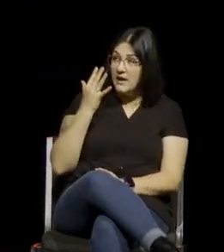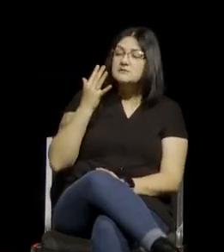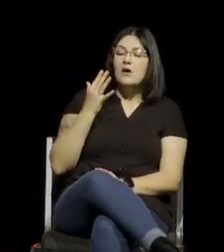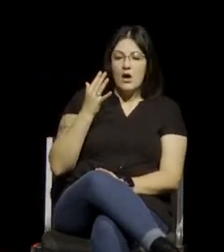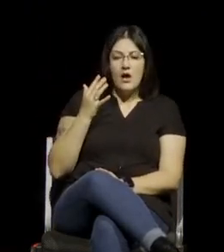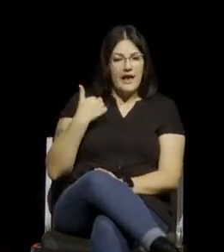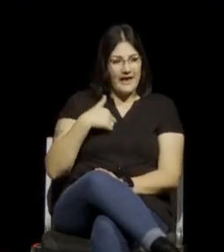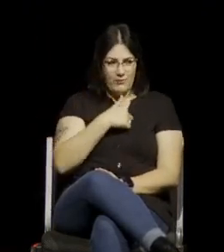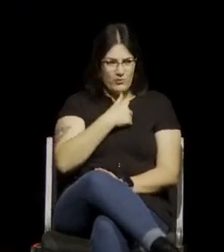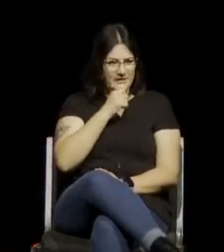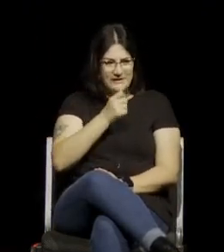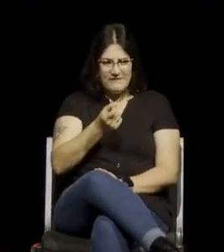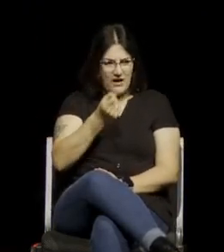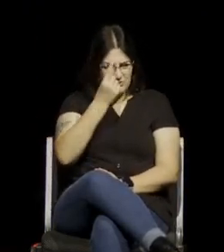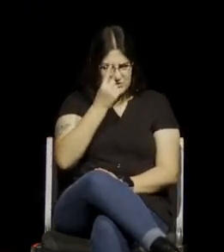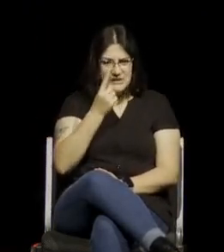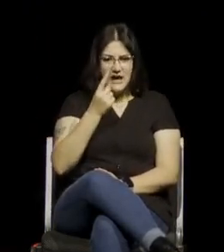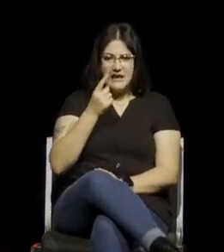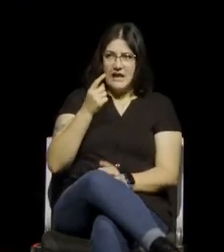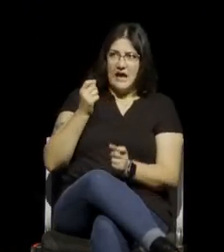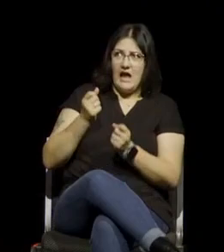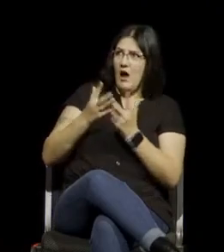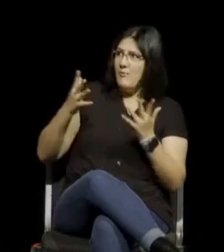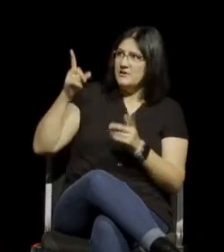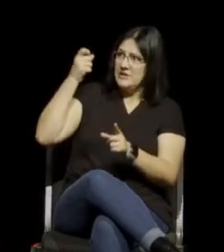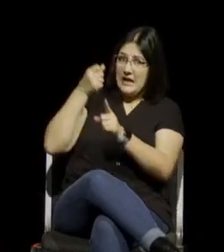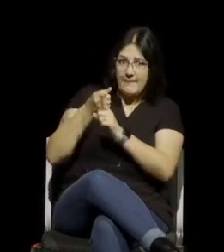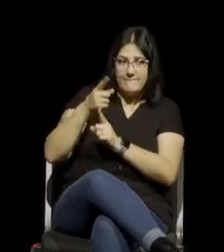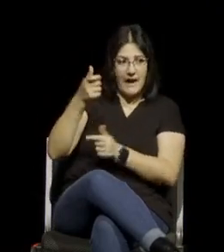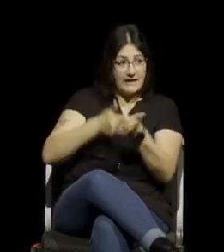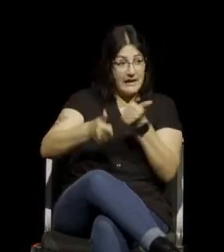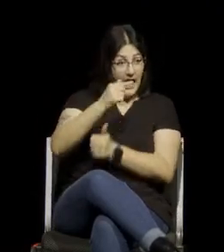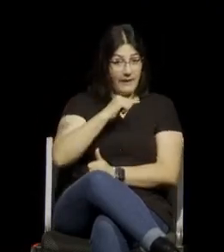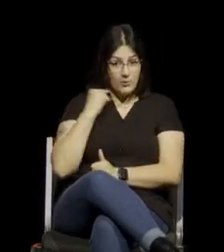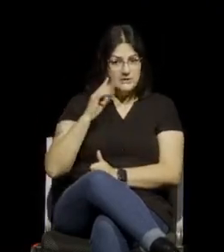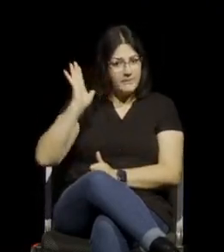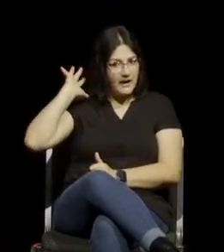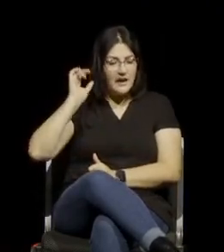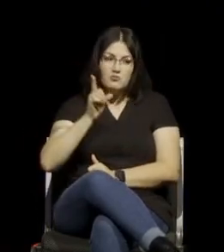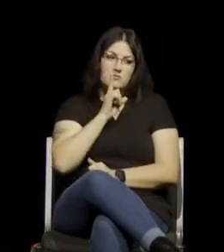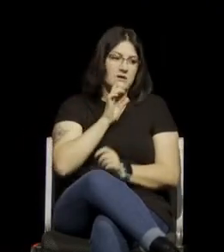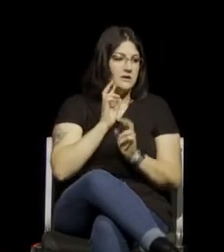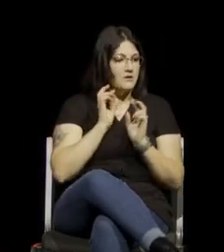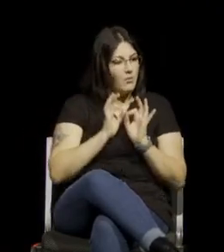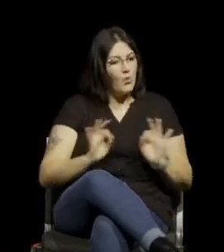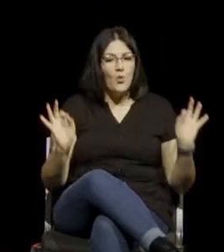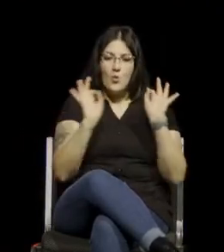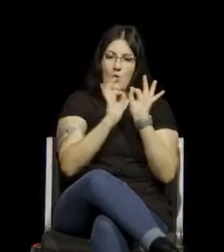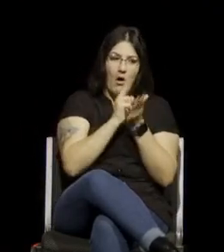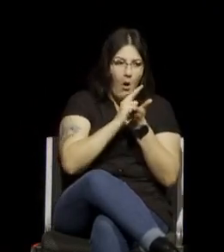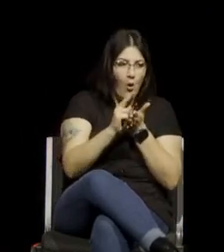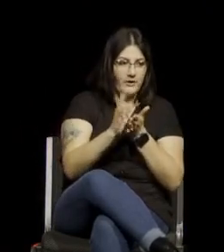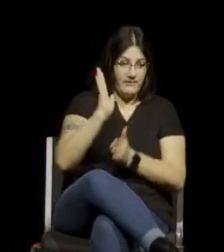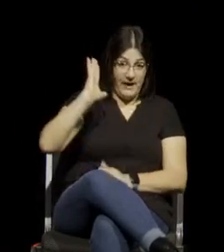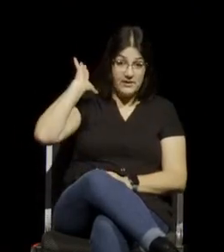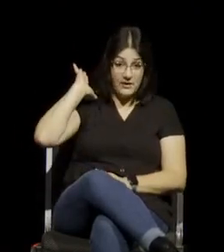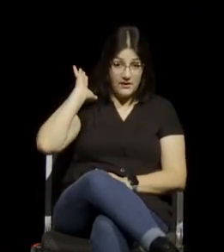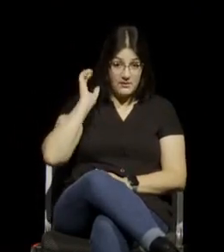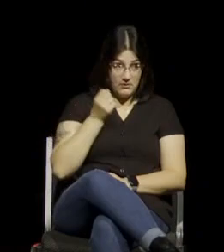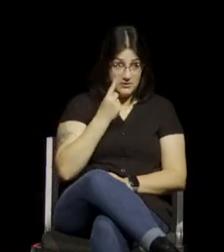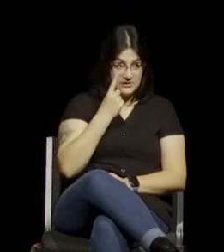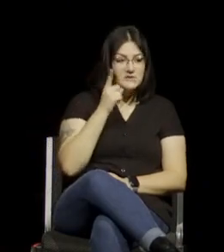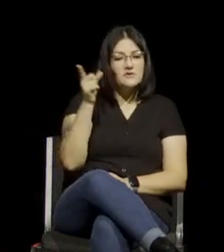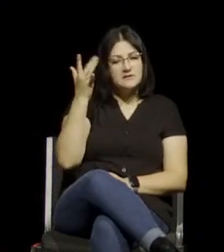didn't fully understand the measure or the impact of what the high priest's role was in the sacrificial system way back when in the law of